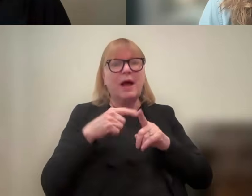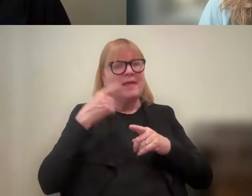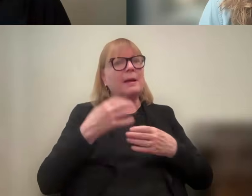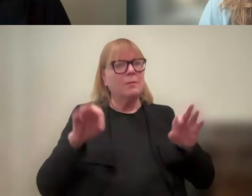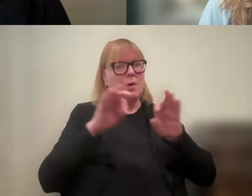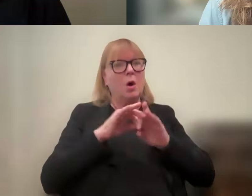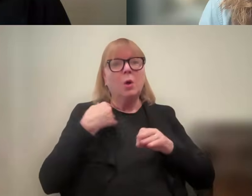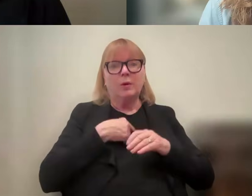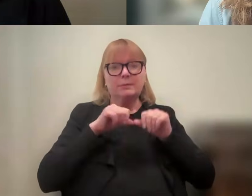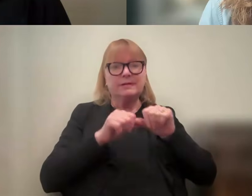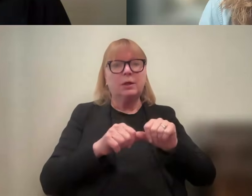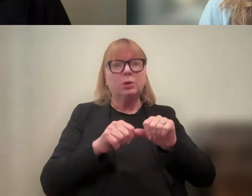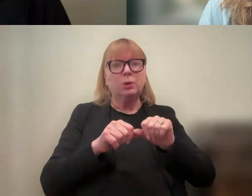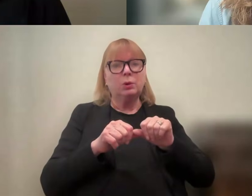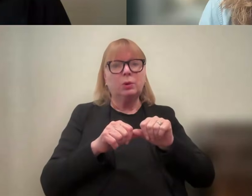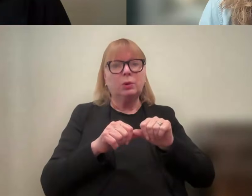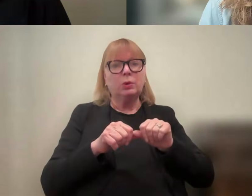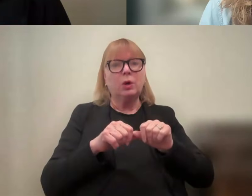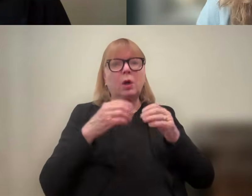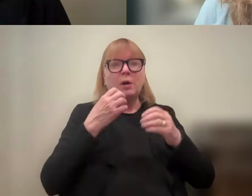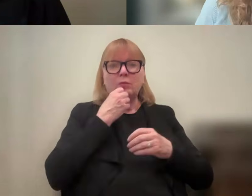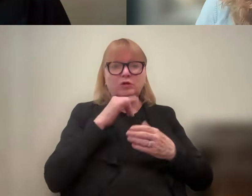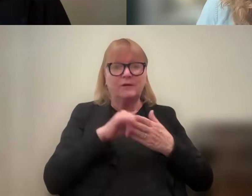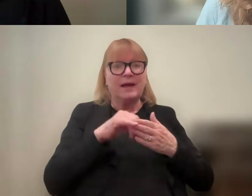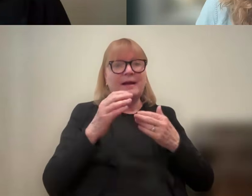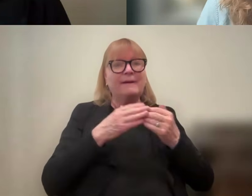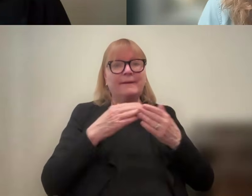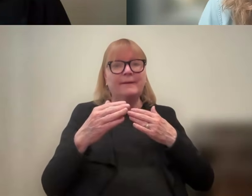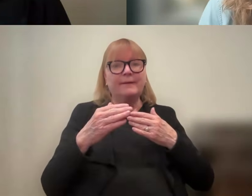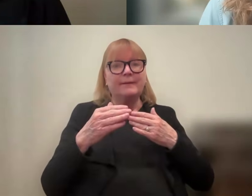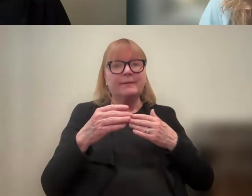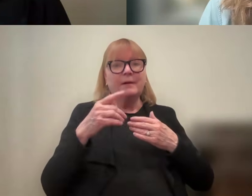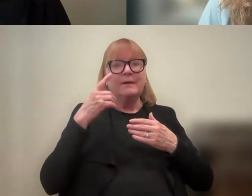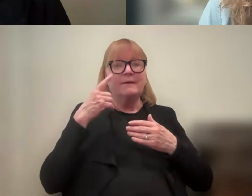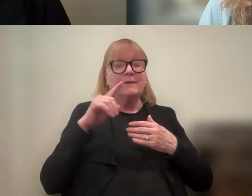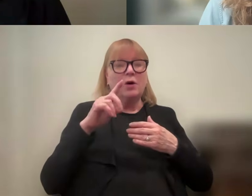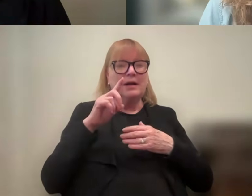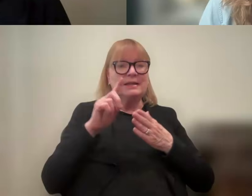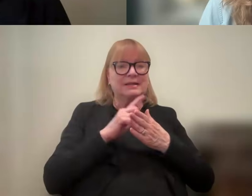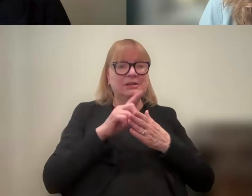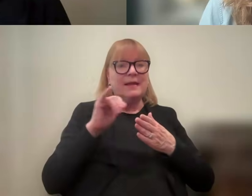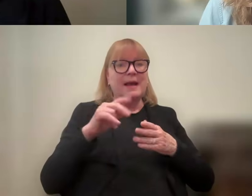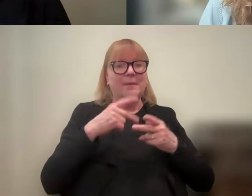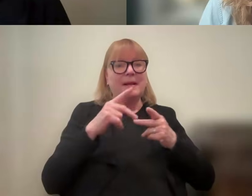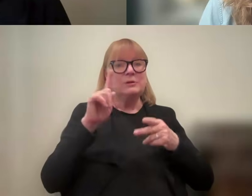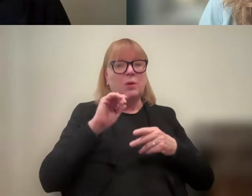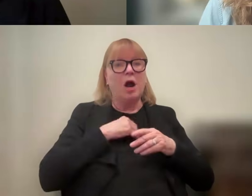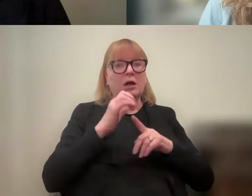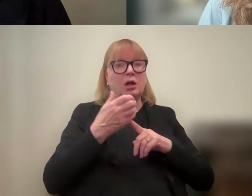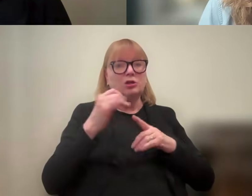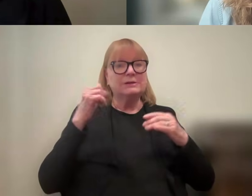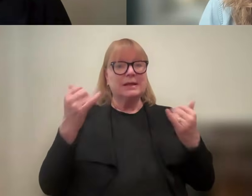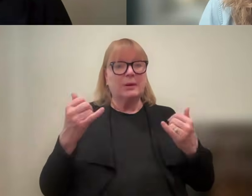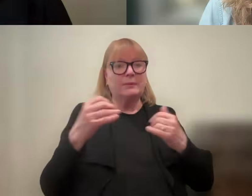that we continue to preserve that, even if it is, born digital, because this is the place that our culture is in right now,